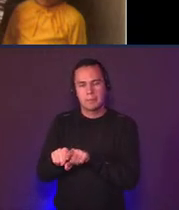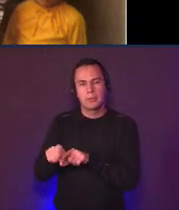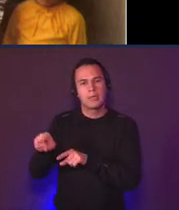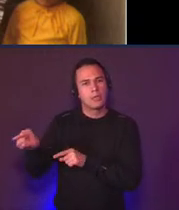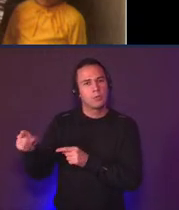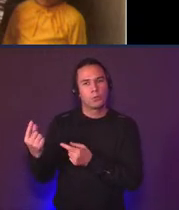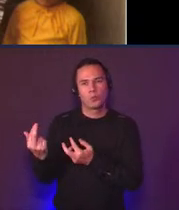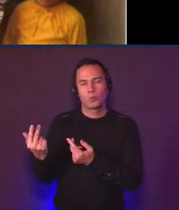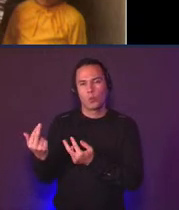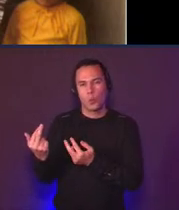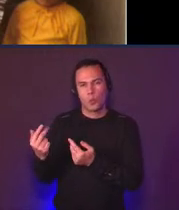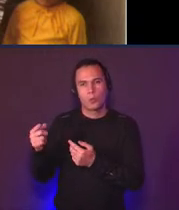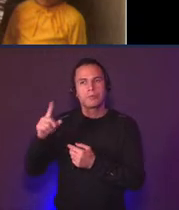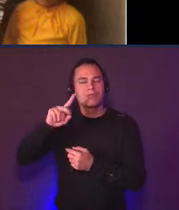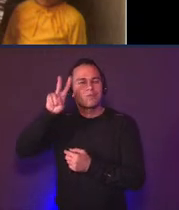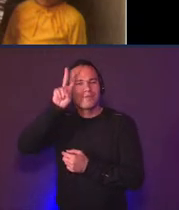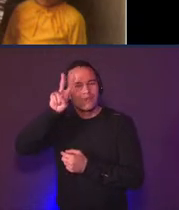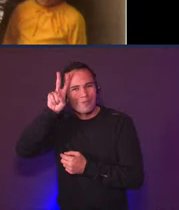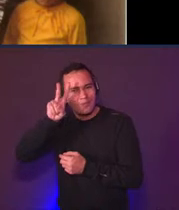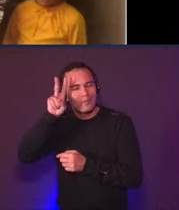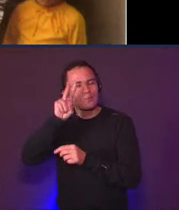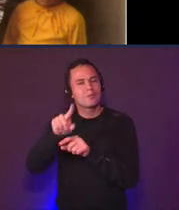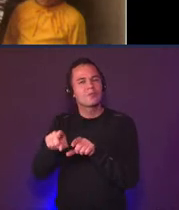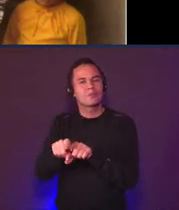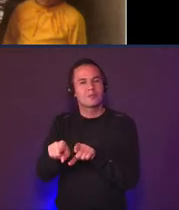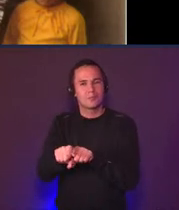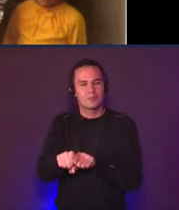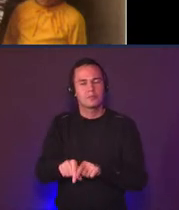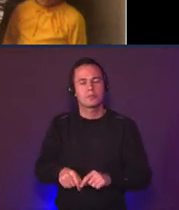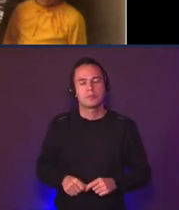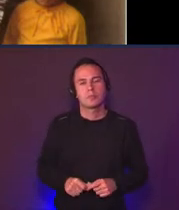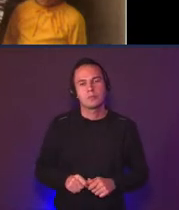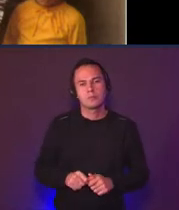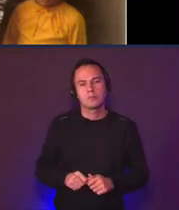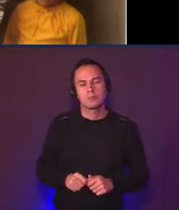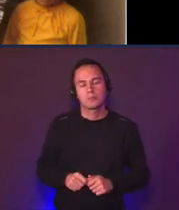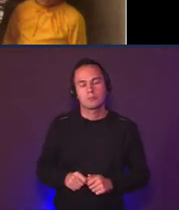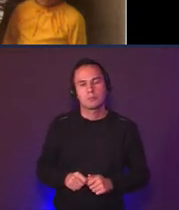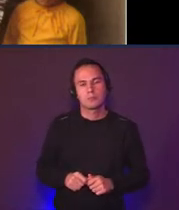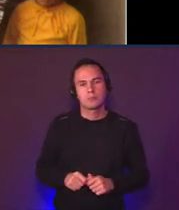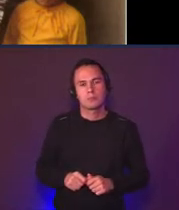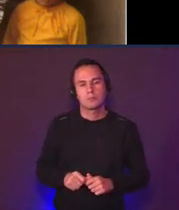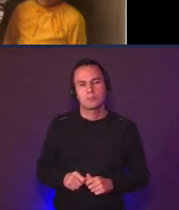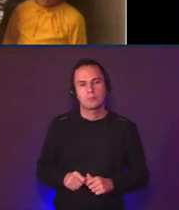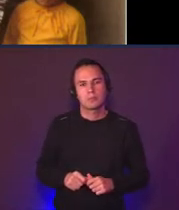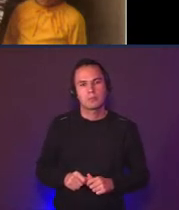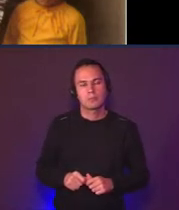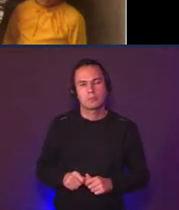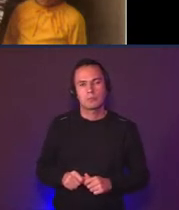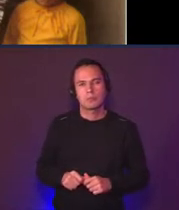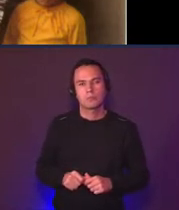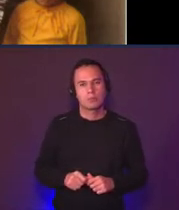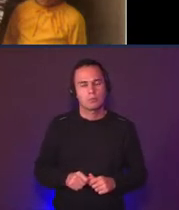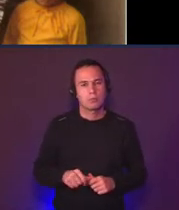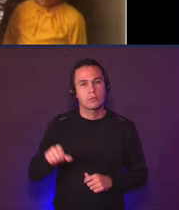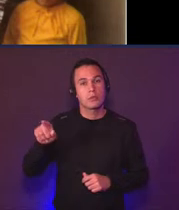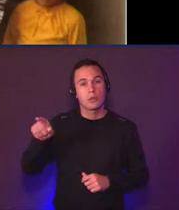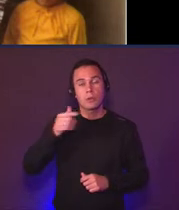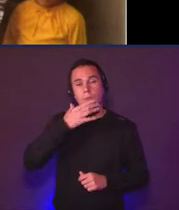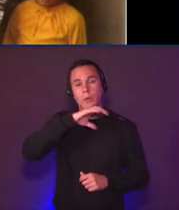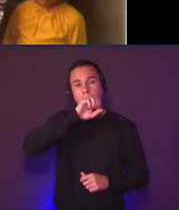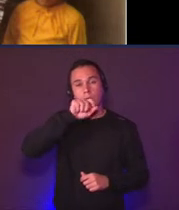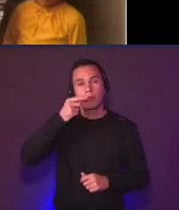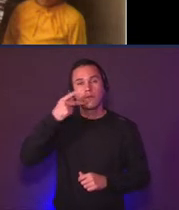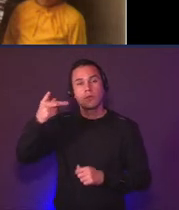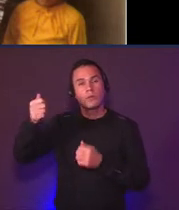read that the C.S. Lewis essay called The Inner Ring, and he said that that was a reoccurring theme